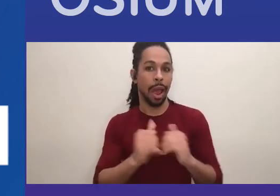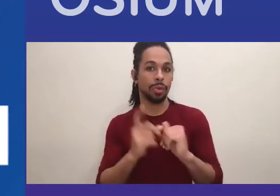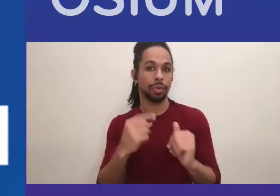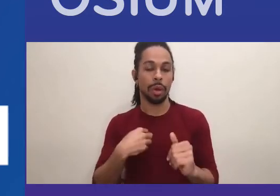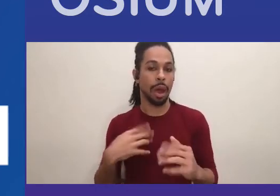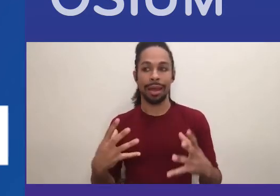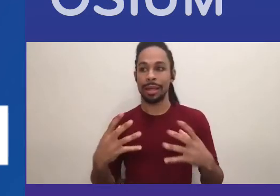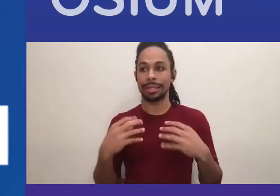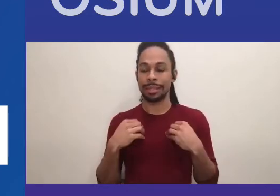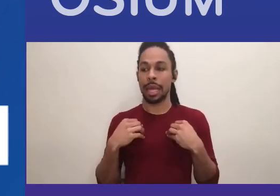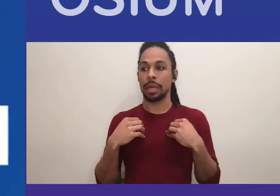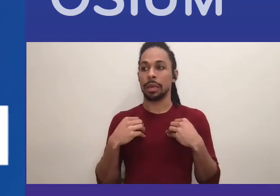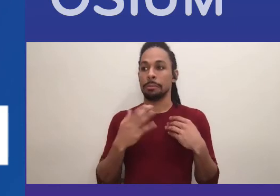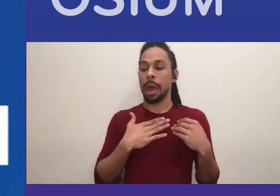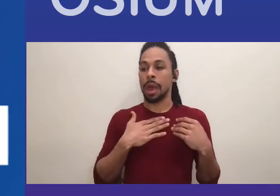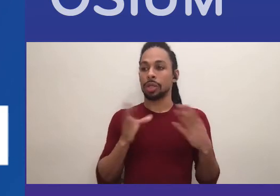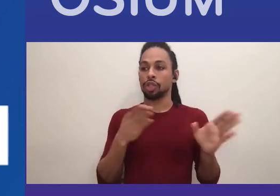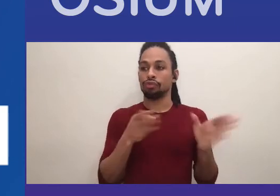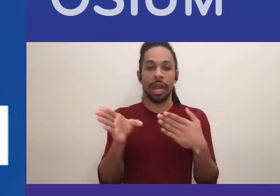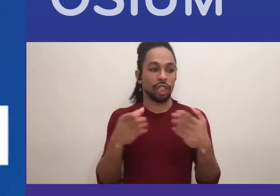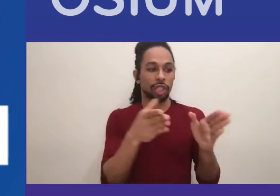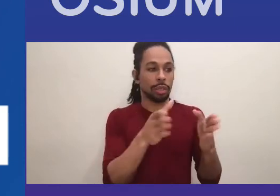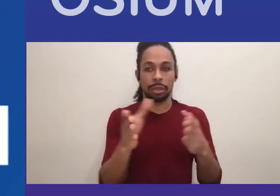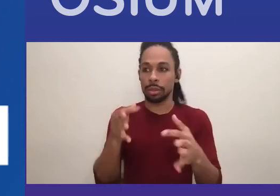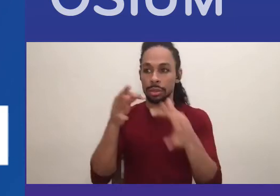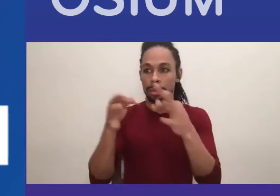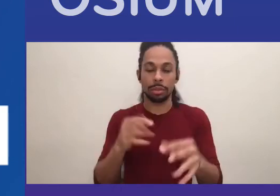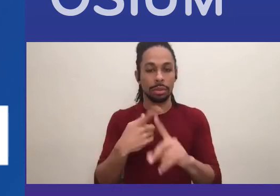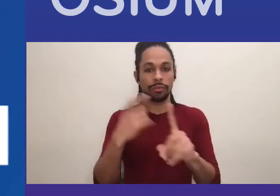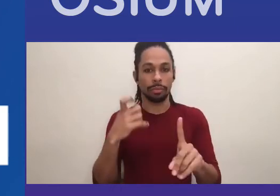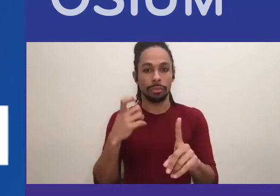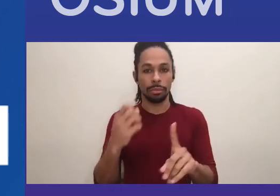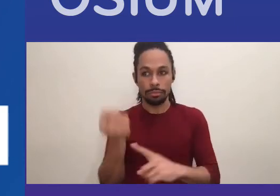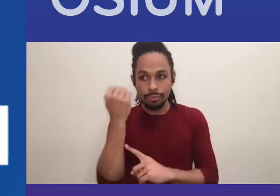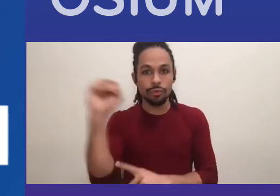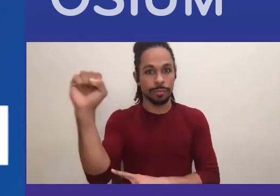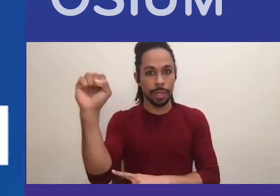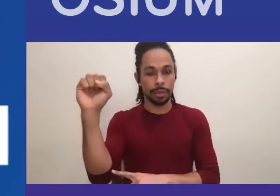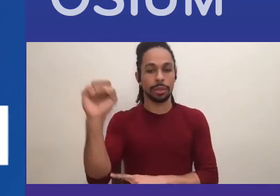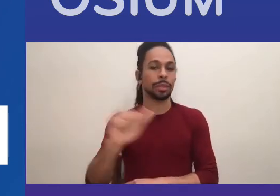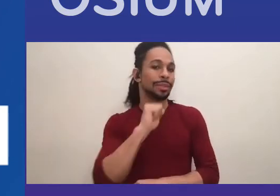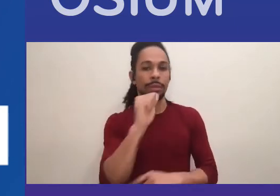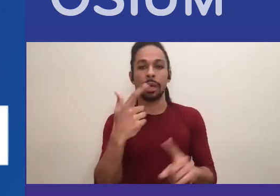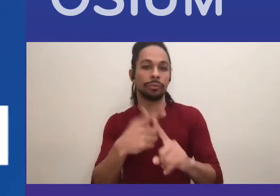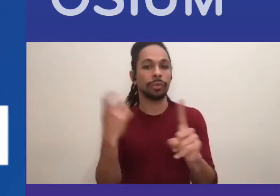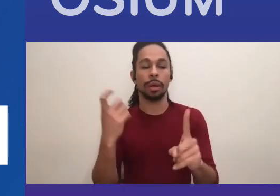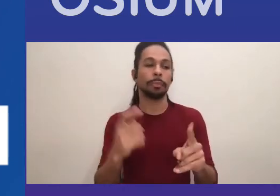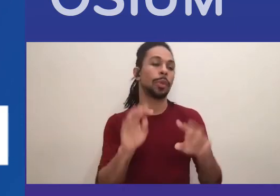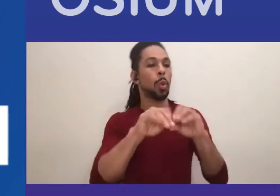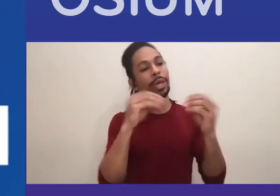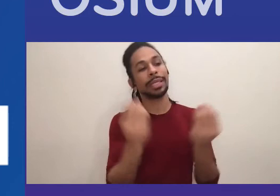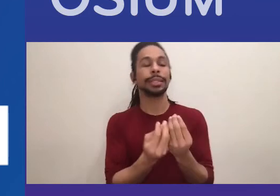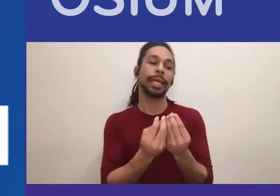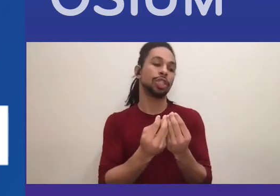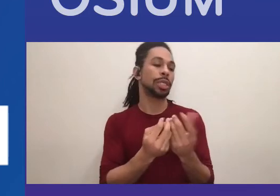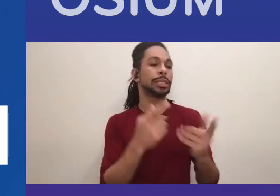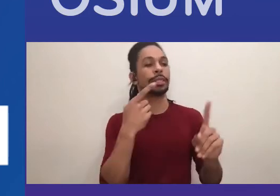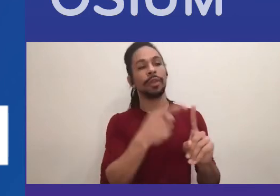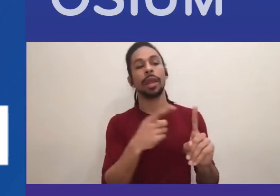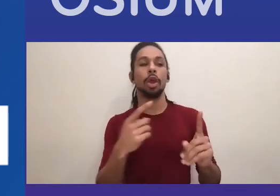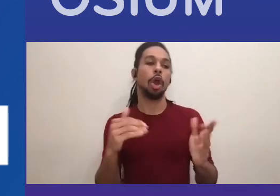movement, not from particular organizational forms that are often confused for the